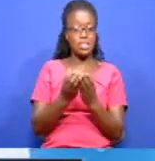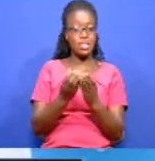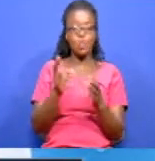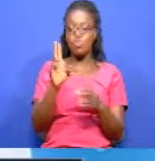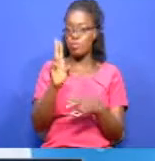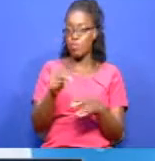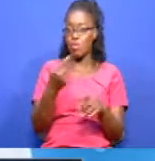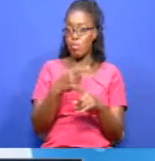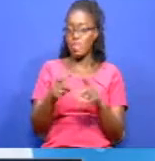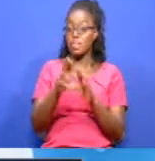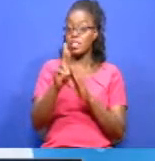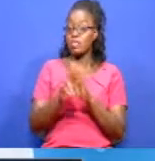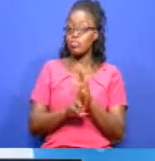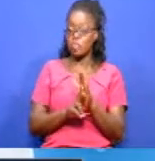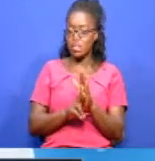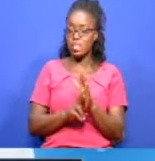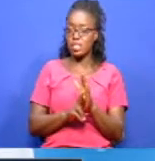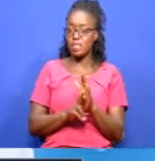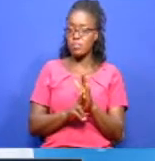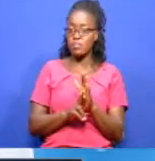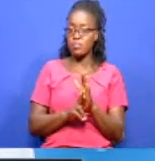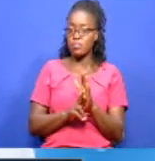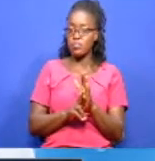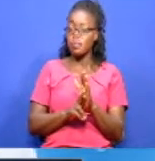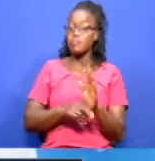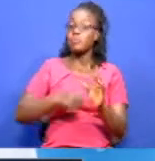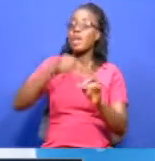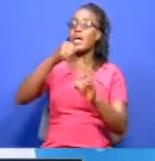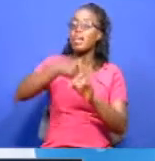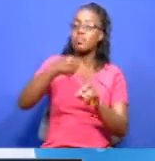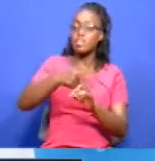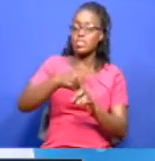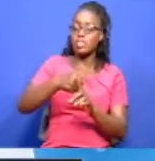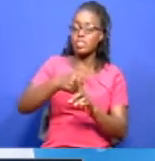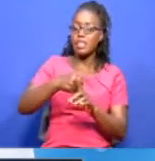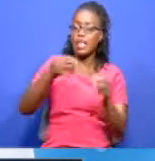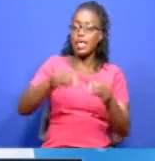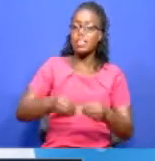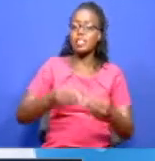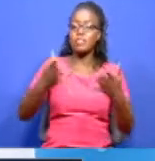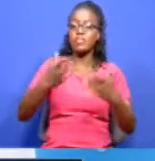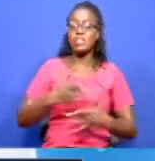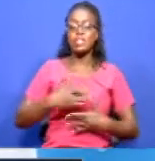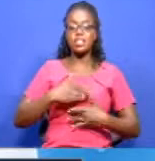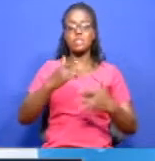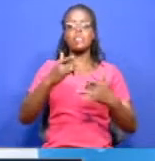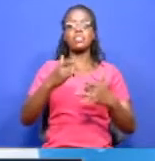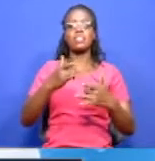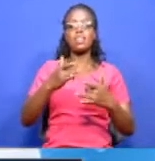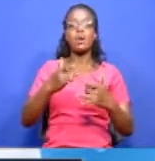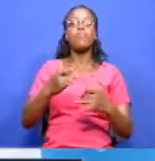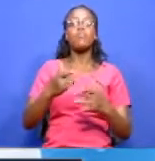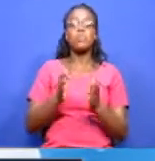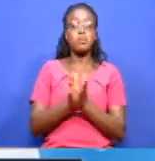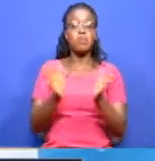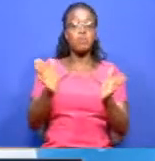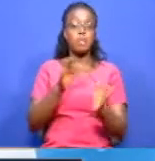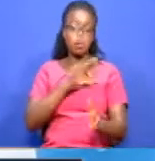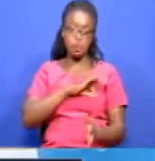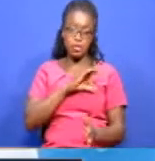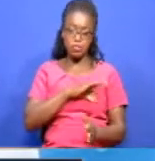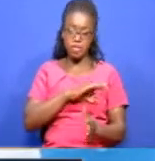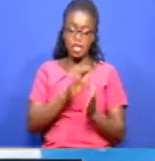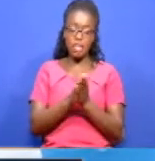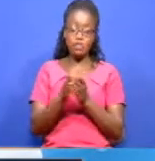and measures have been advocated for in the interest of public good and to contain